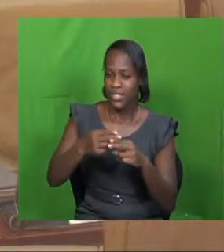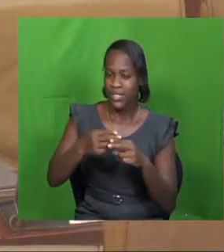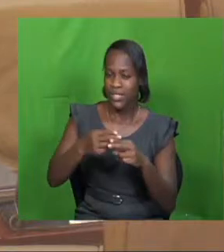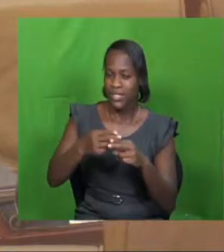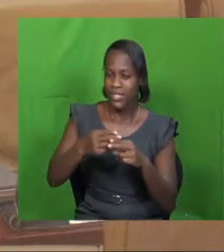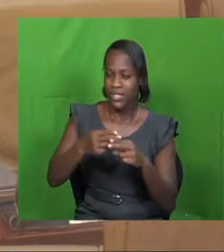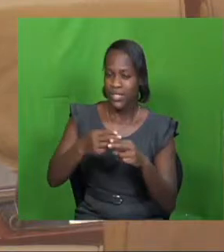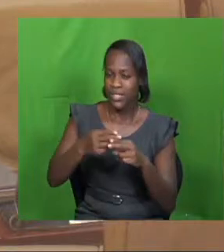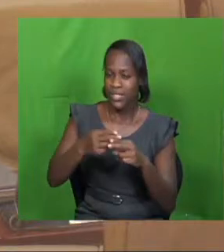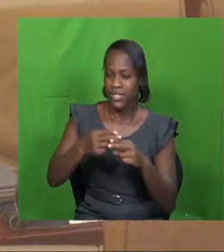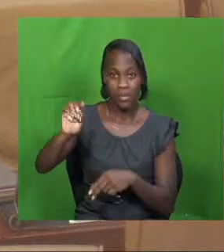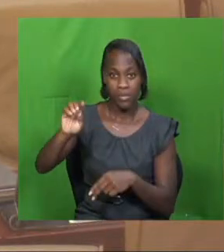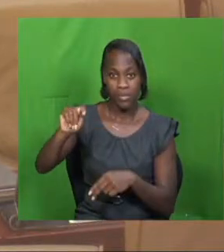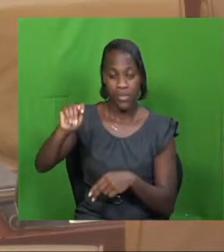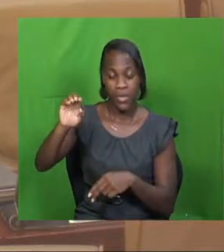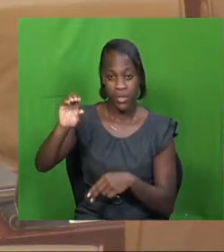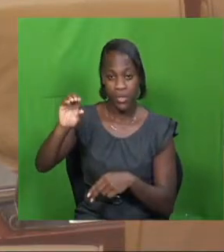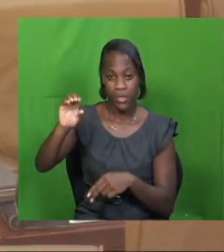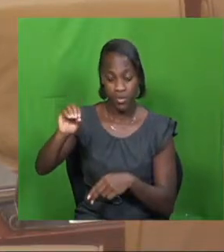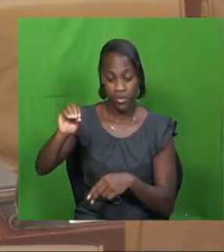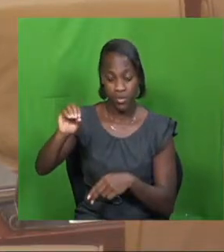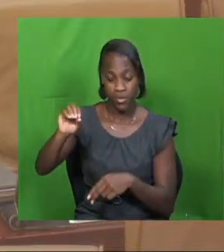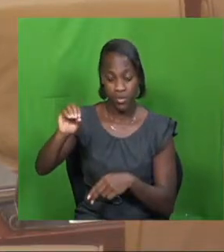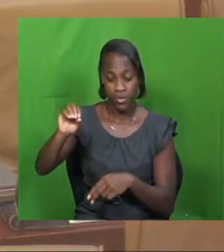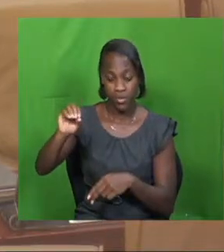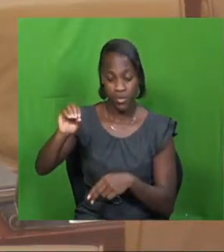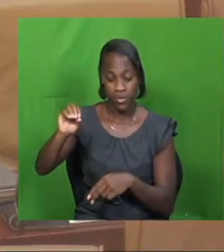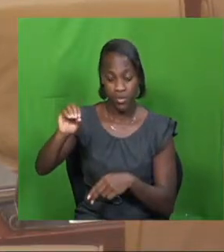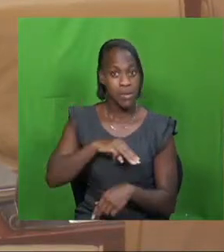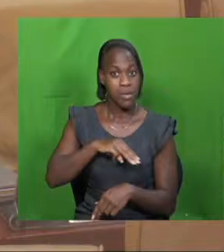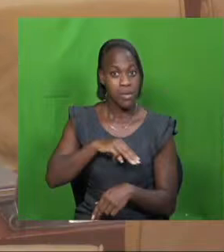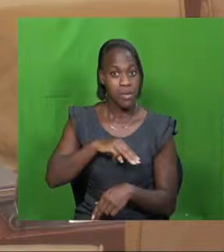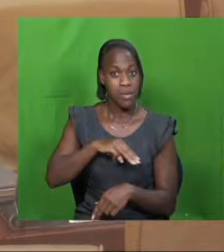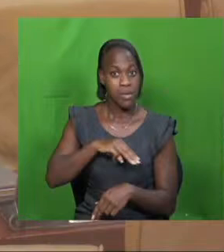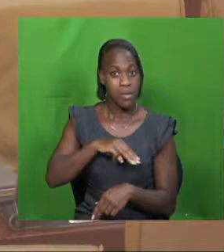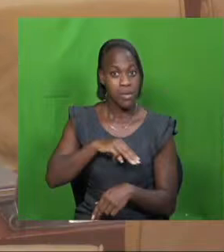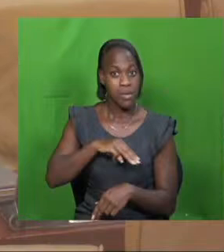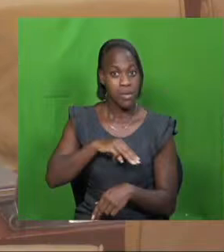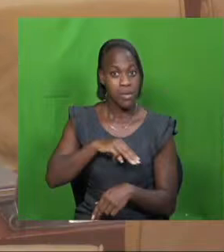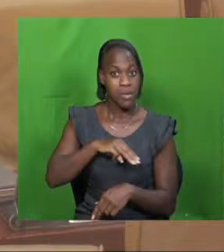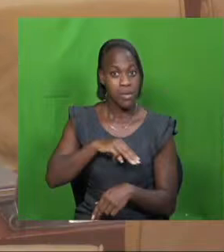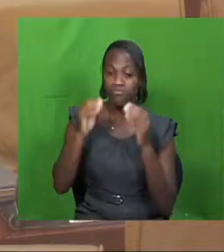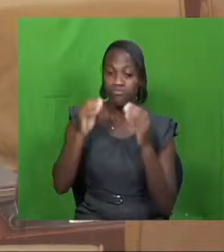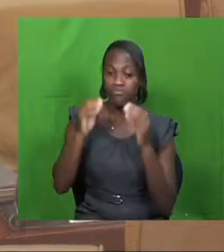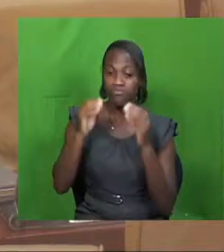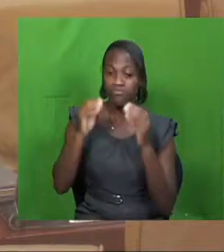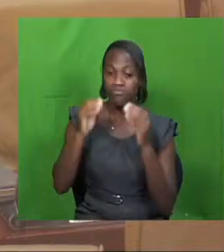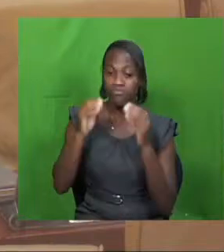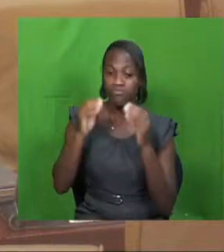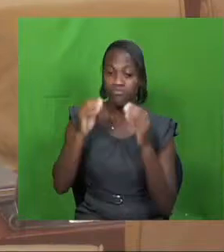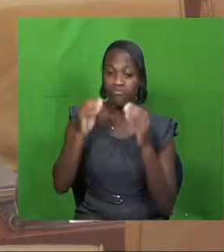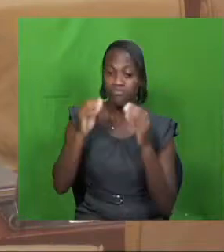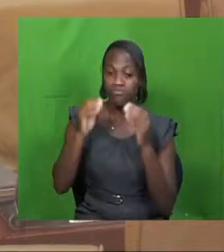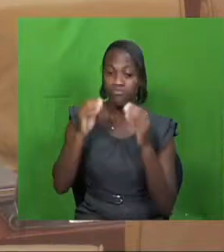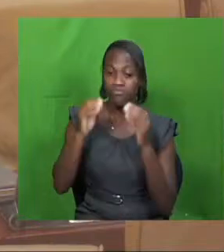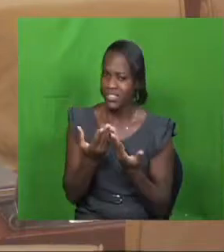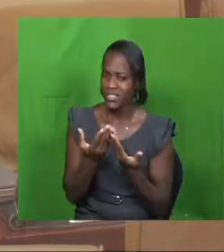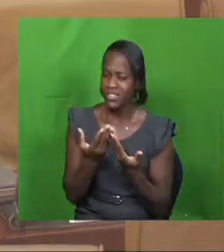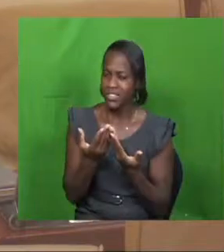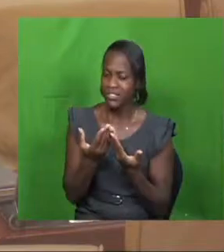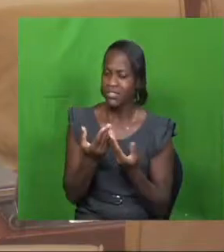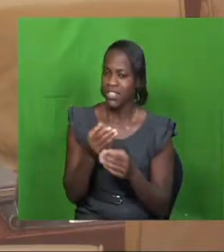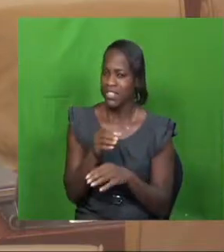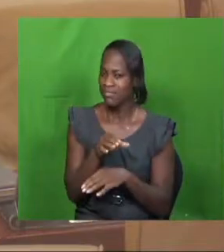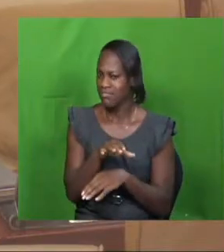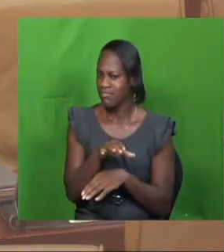the Assembly of the Republic of Mozambique. So, of Mozambique